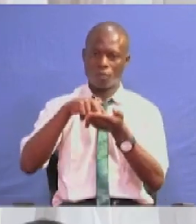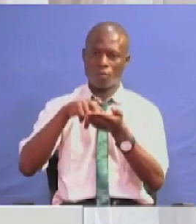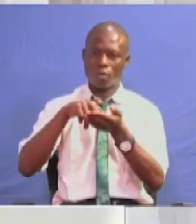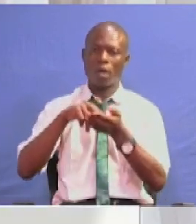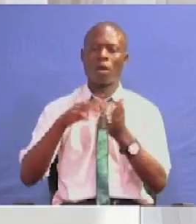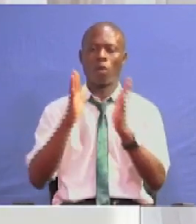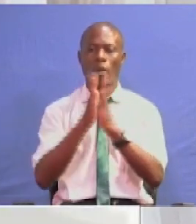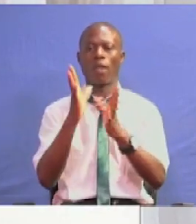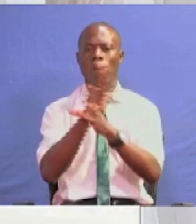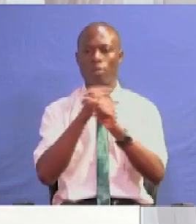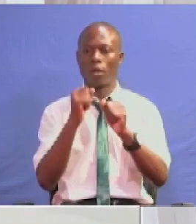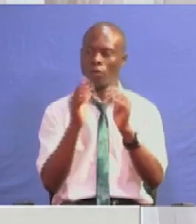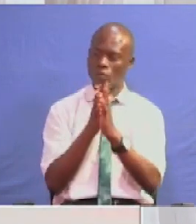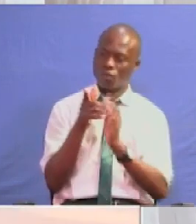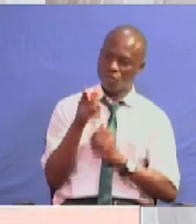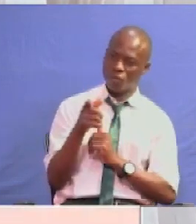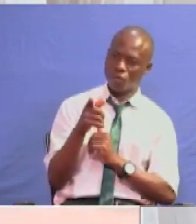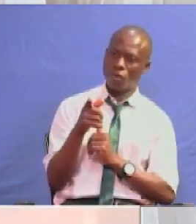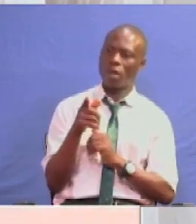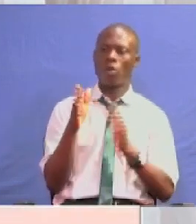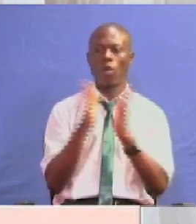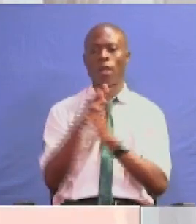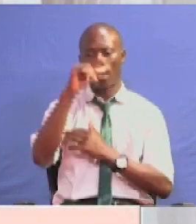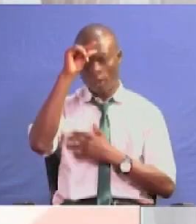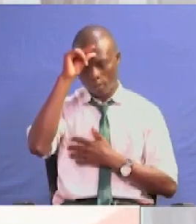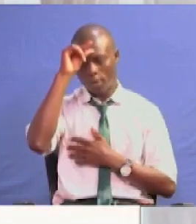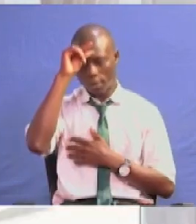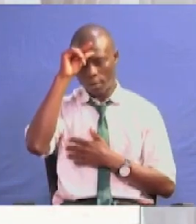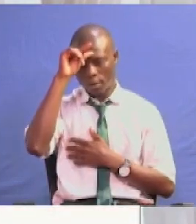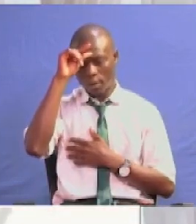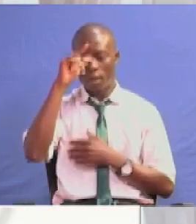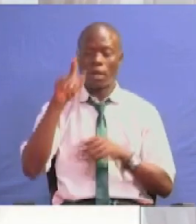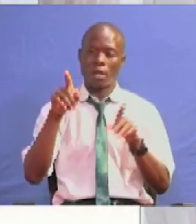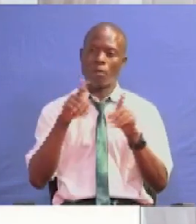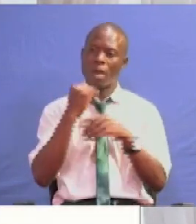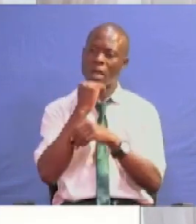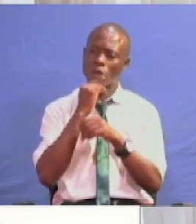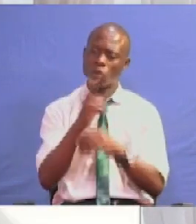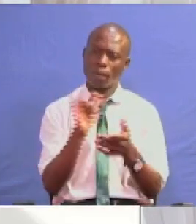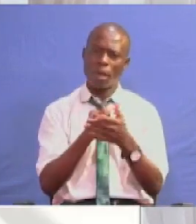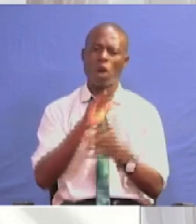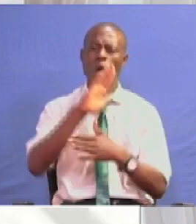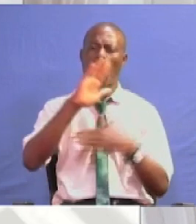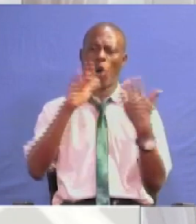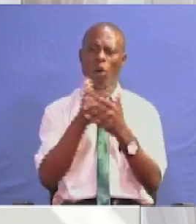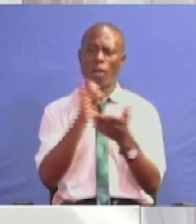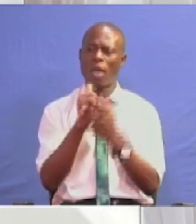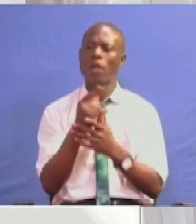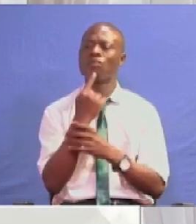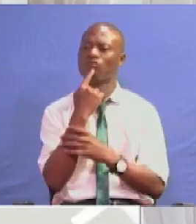rais, na wewe, na hii serikali kuhakikisha yale mambo yote tuliahidi